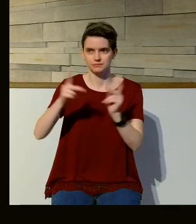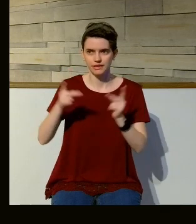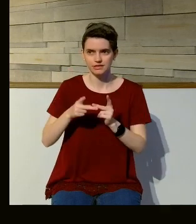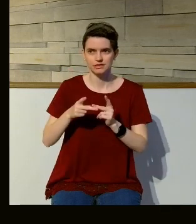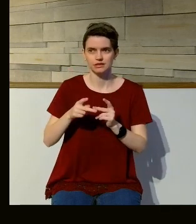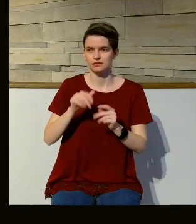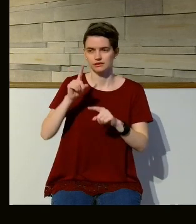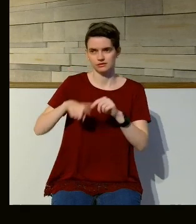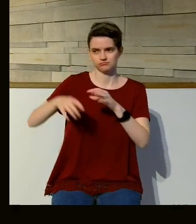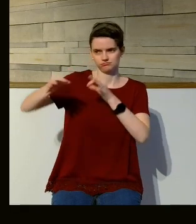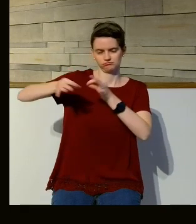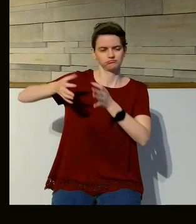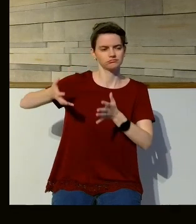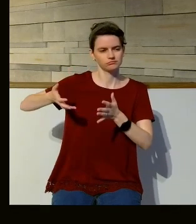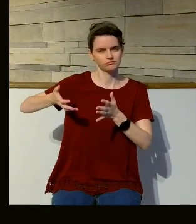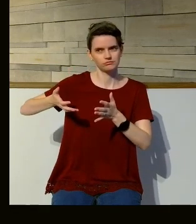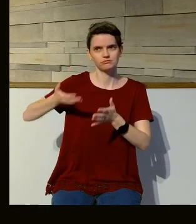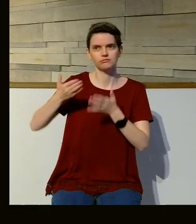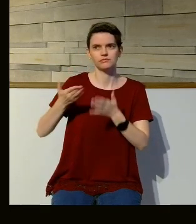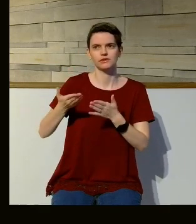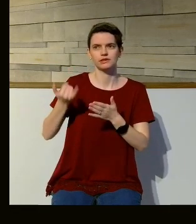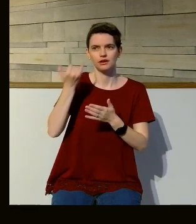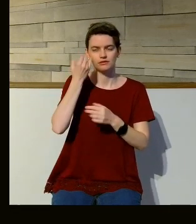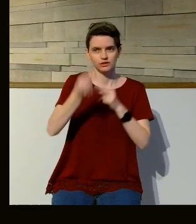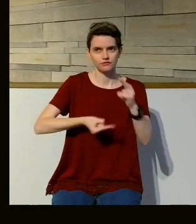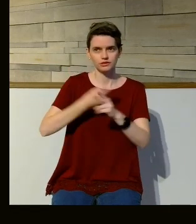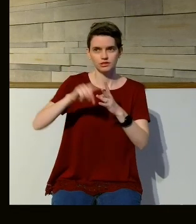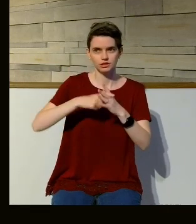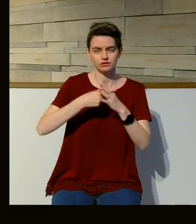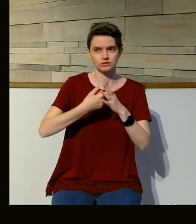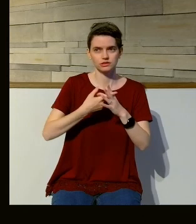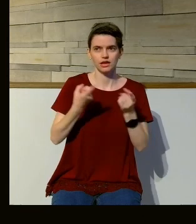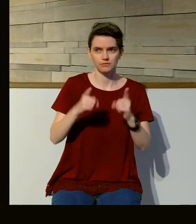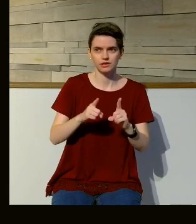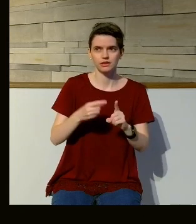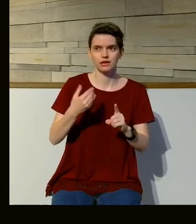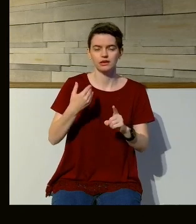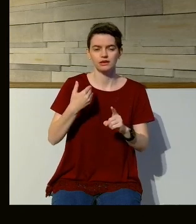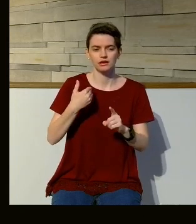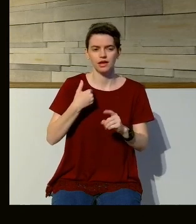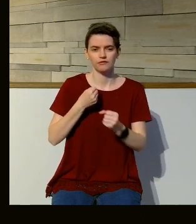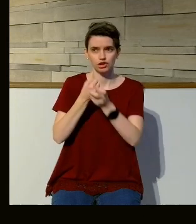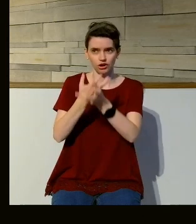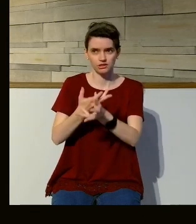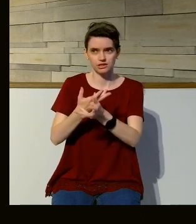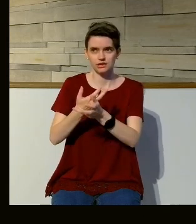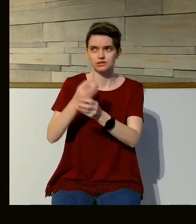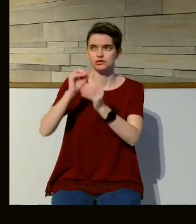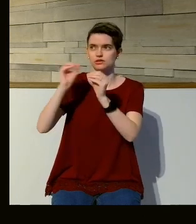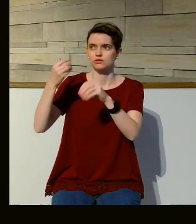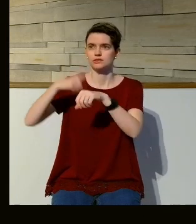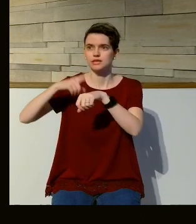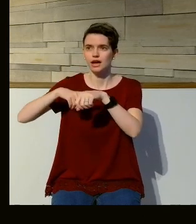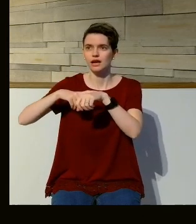you? So we can say it this way. If the universe began to exist, then there must exist a cause that was timeless,